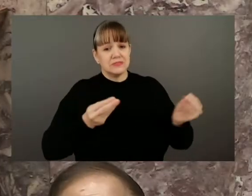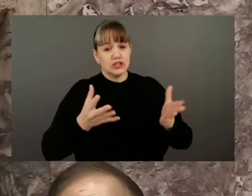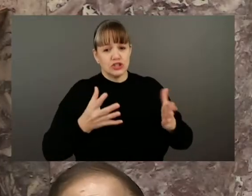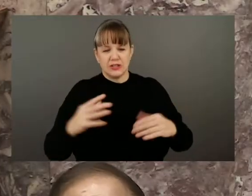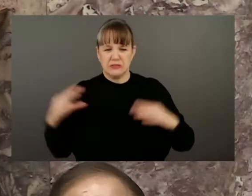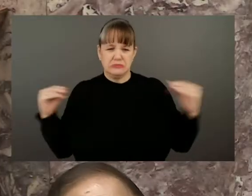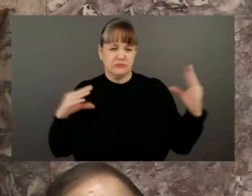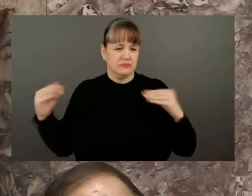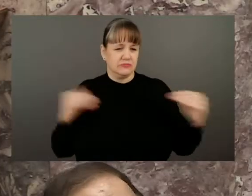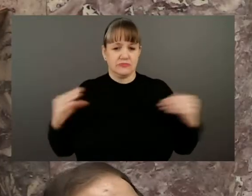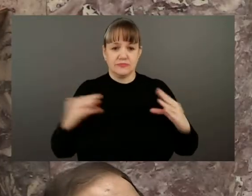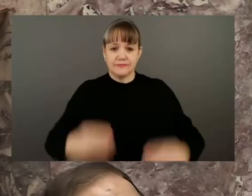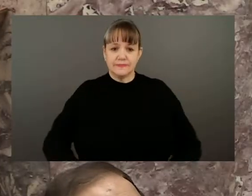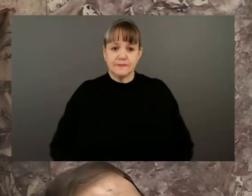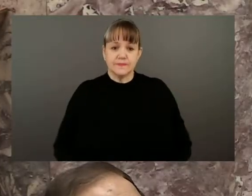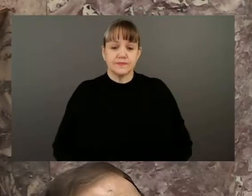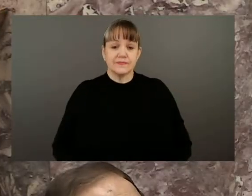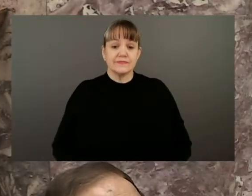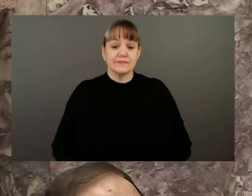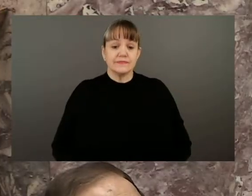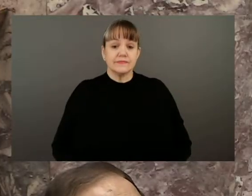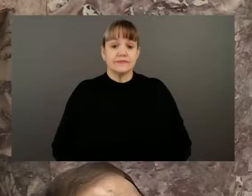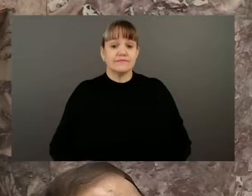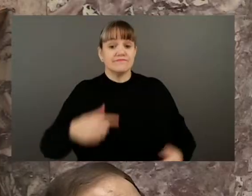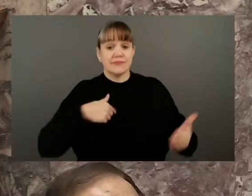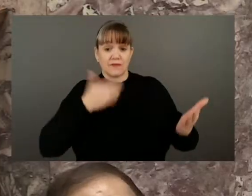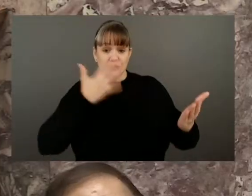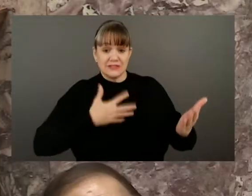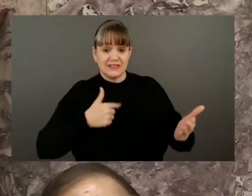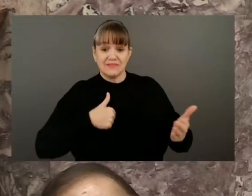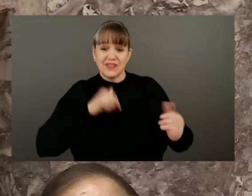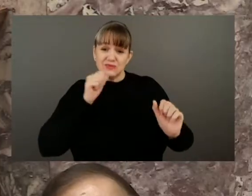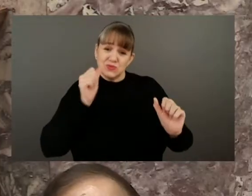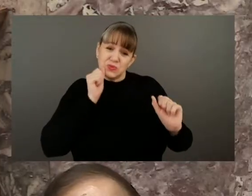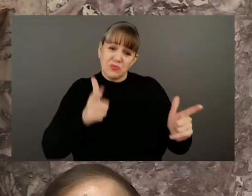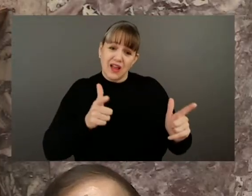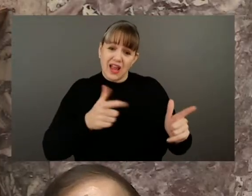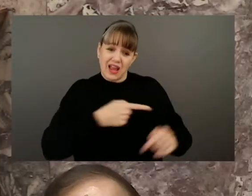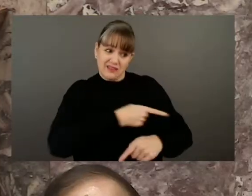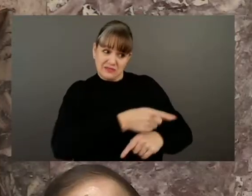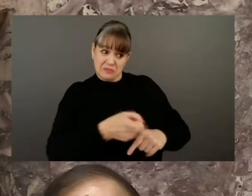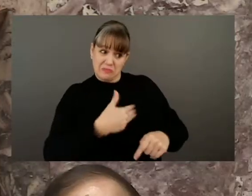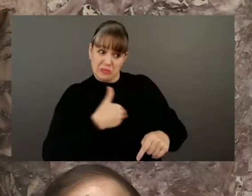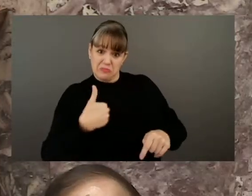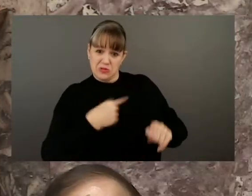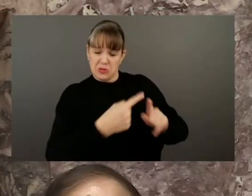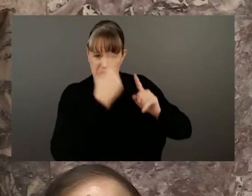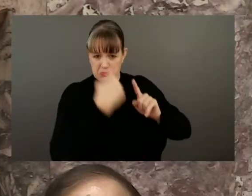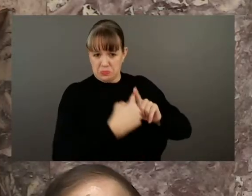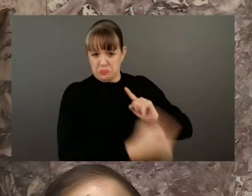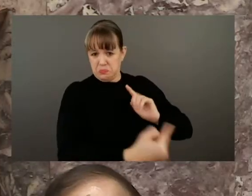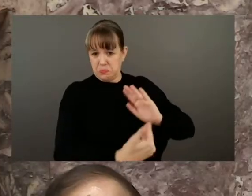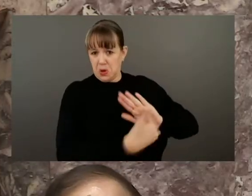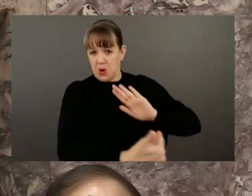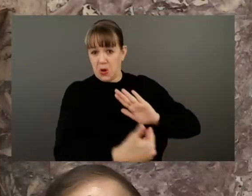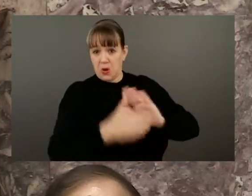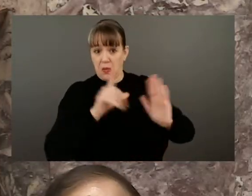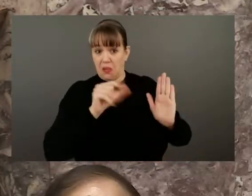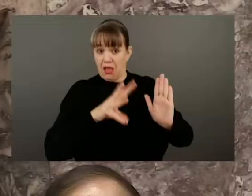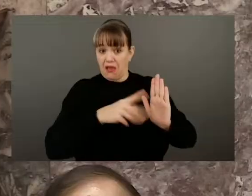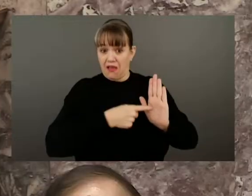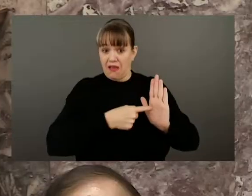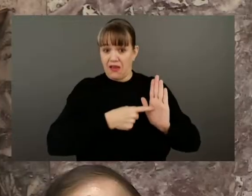unfortunately, I'm not surprised that these members opposite are opposed to the Act because they've aligned themselves with BC Rising and people